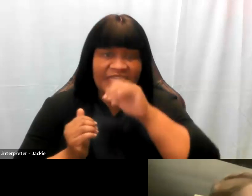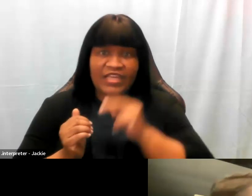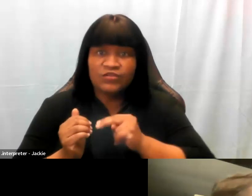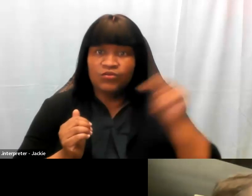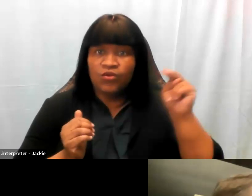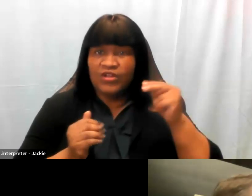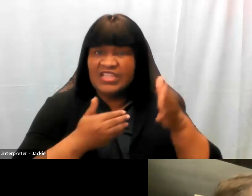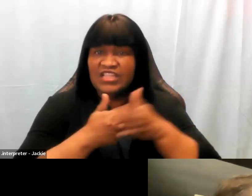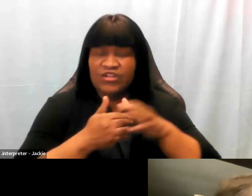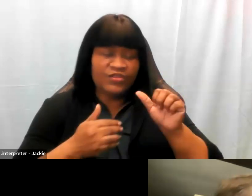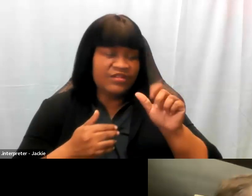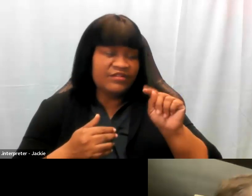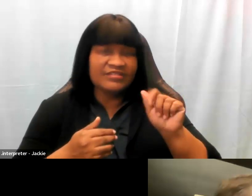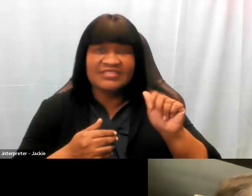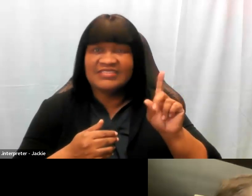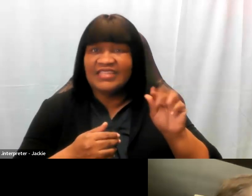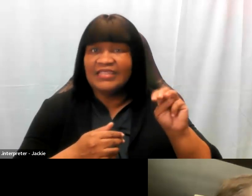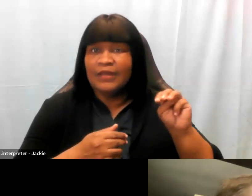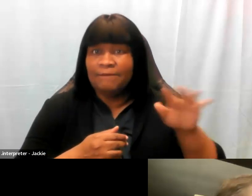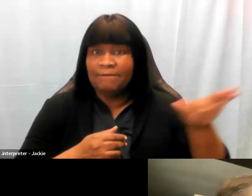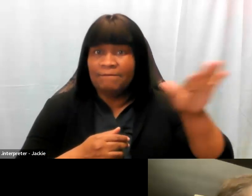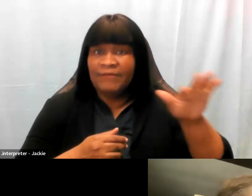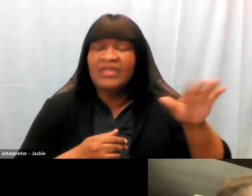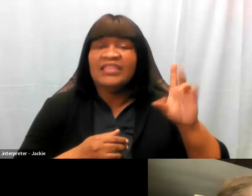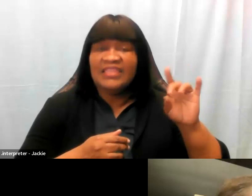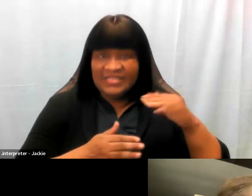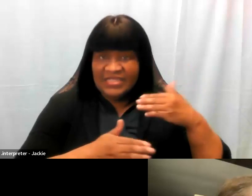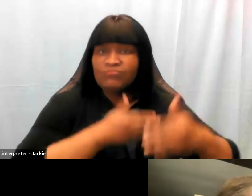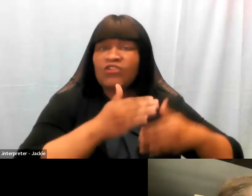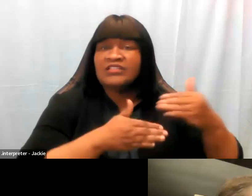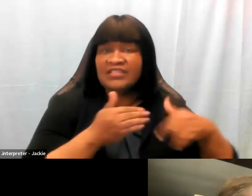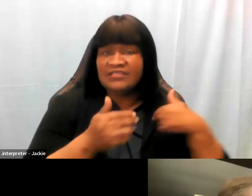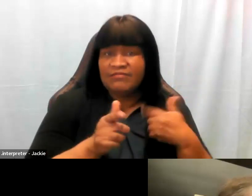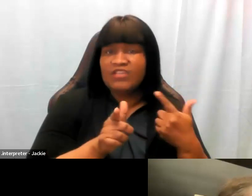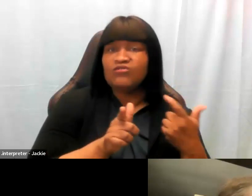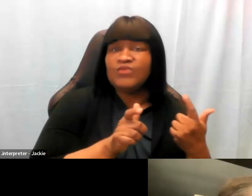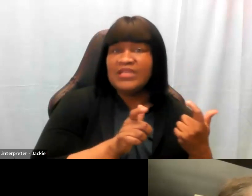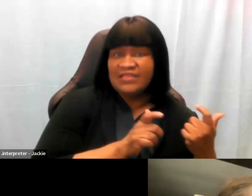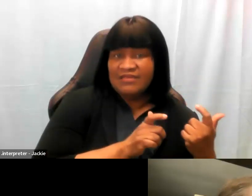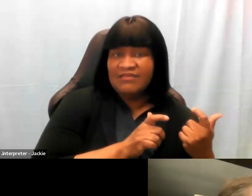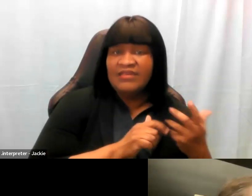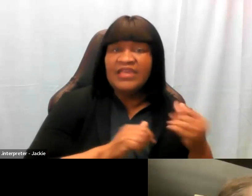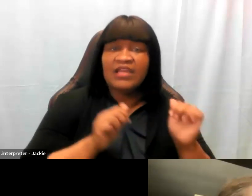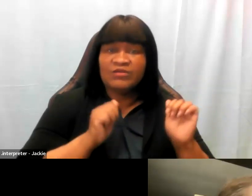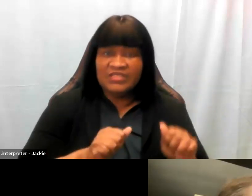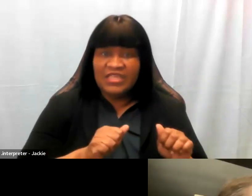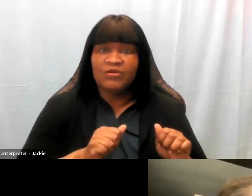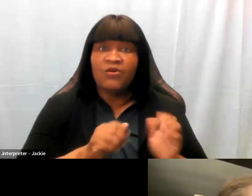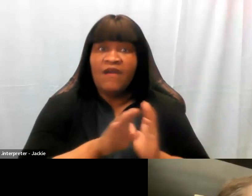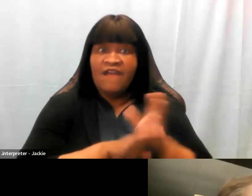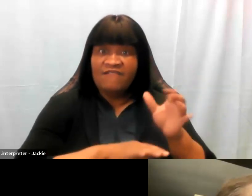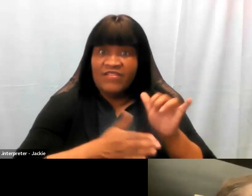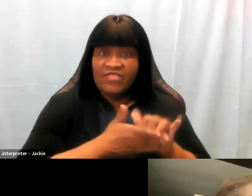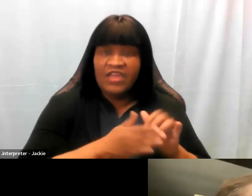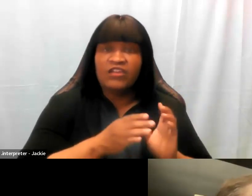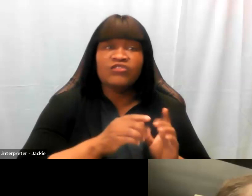stadium. And they processed me pretty quickly. And I was able to then go